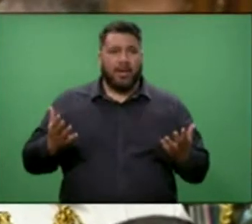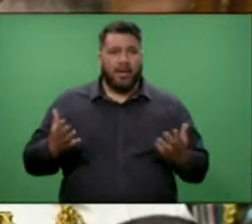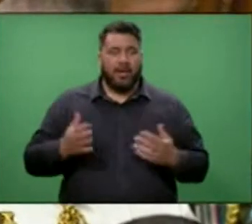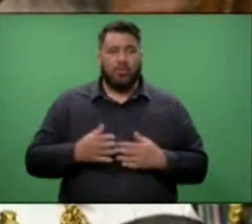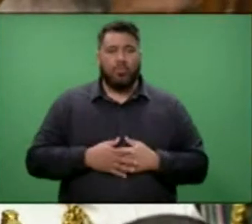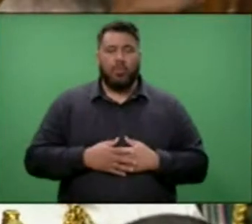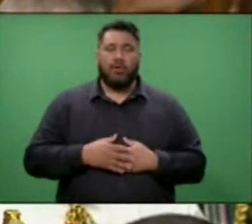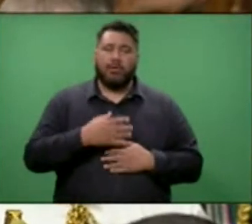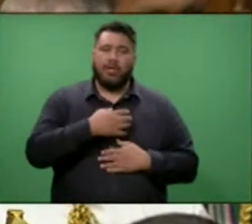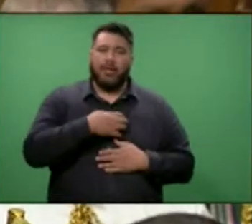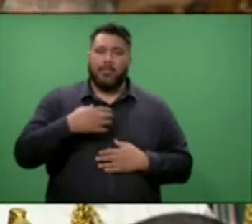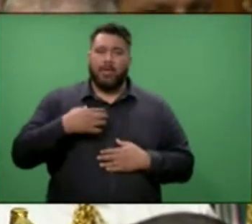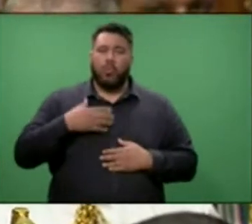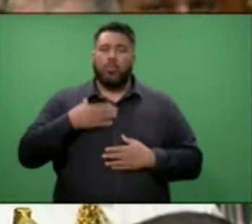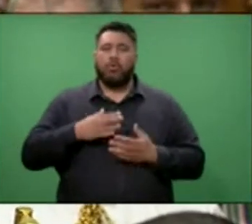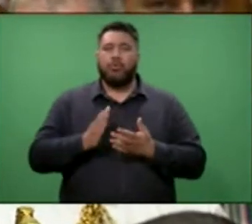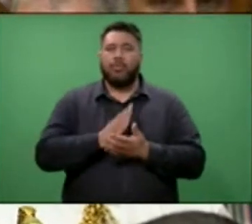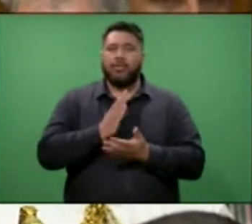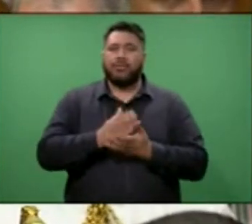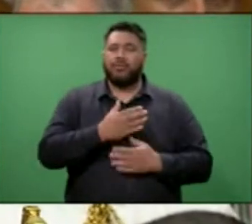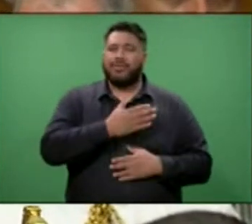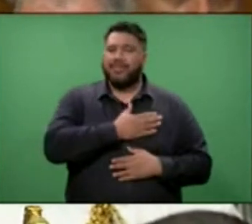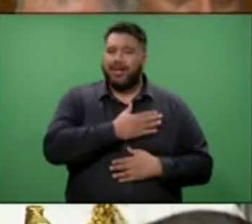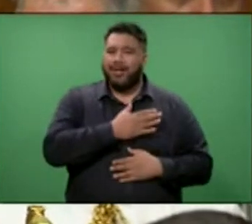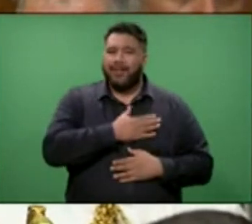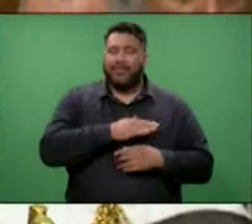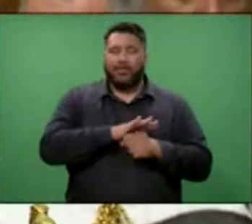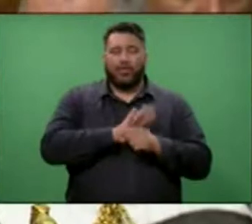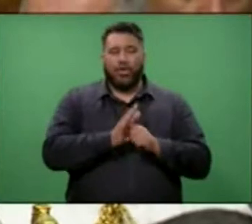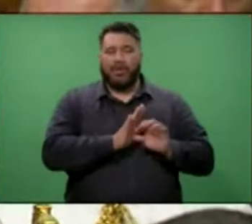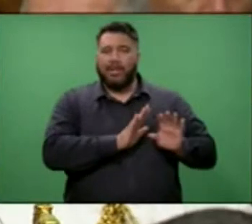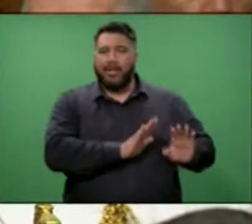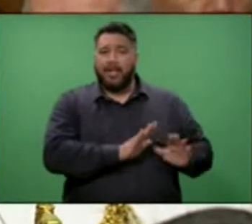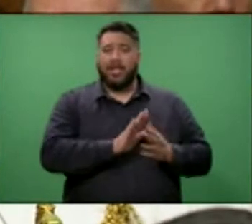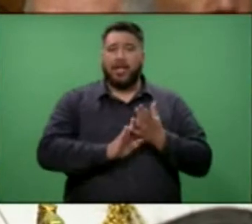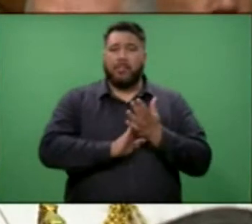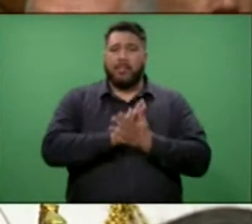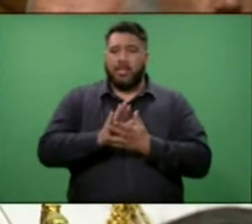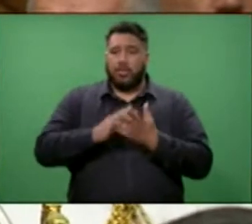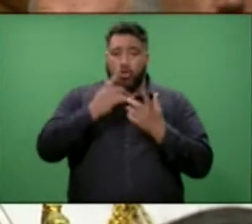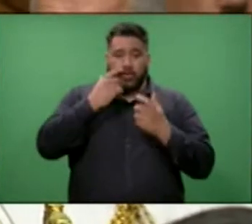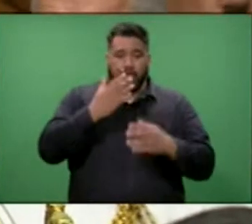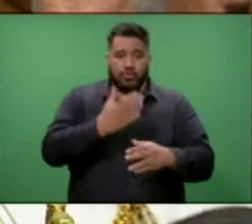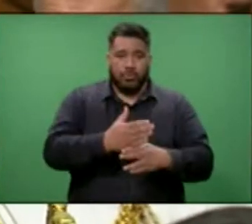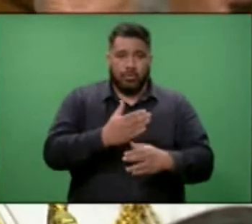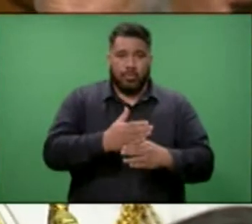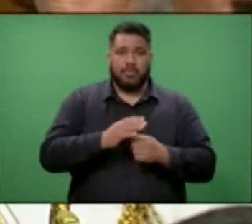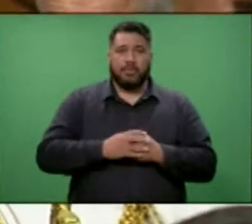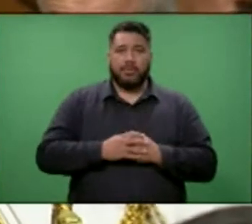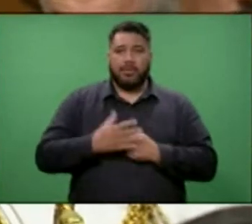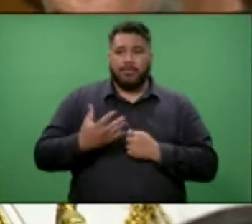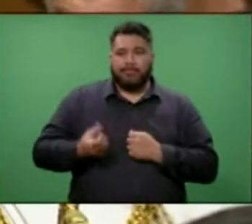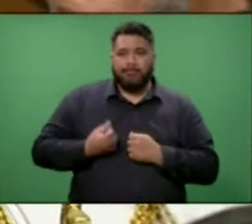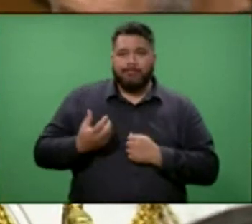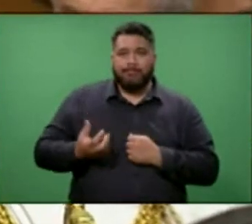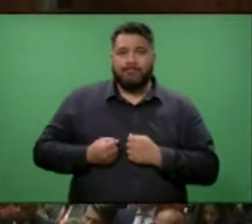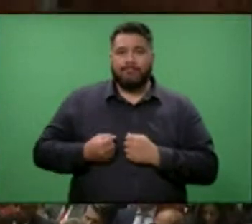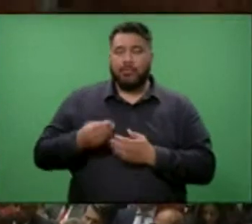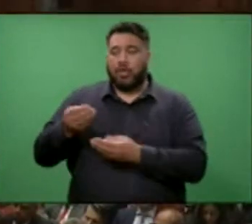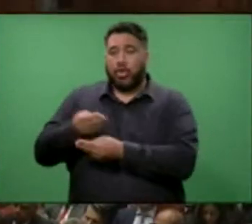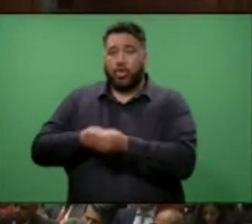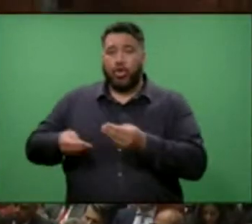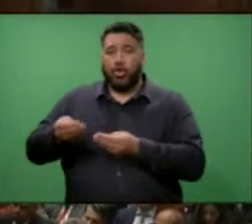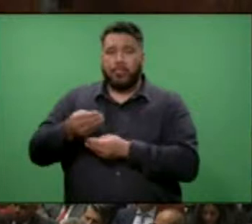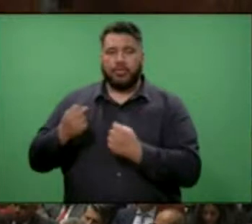from COVID. In keeping New Zealanders safe, we protect jobs, livelihoods, and strengthen our economy.